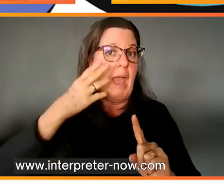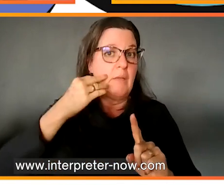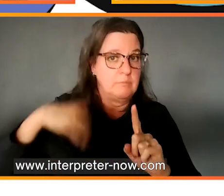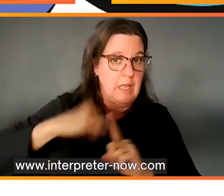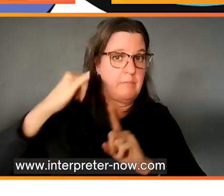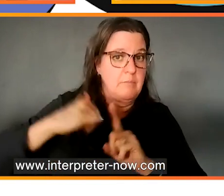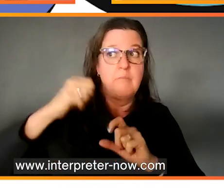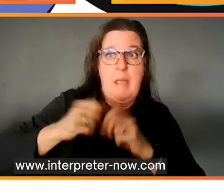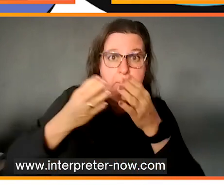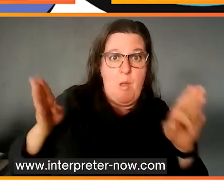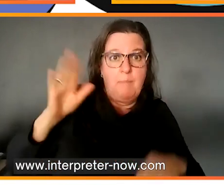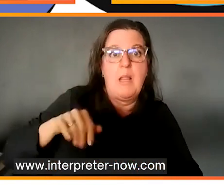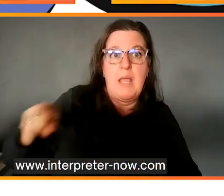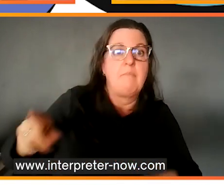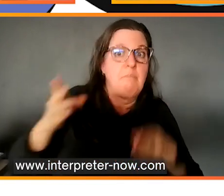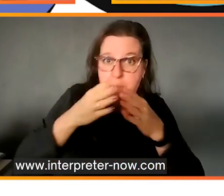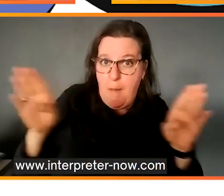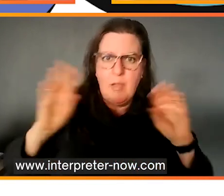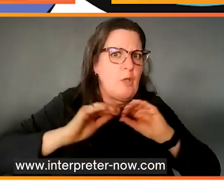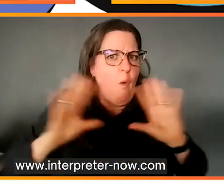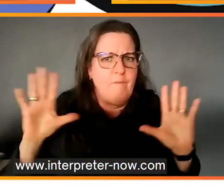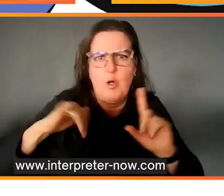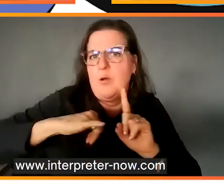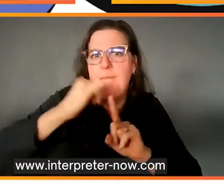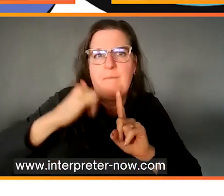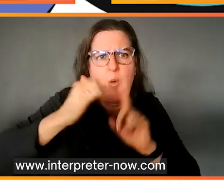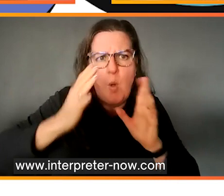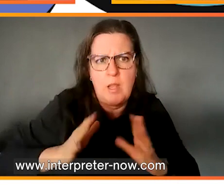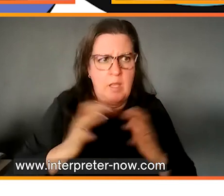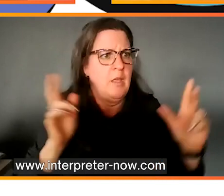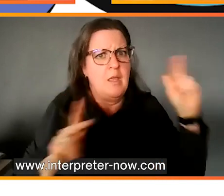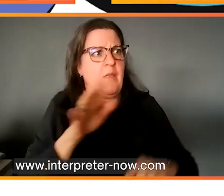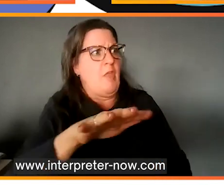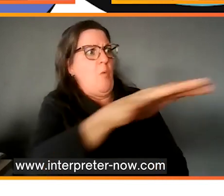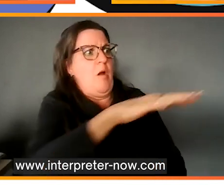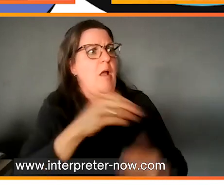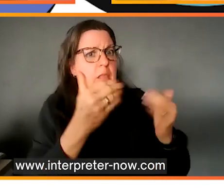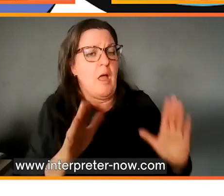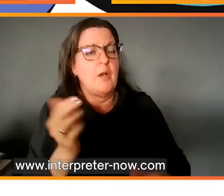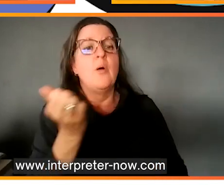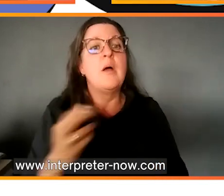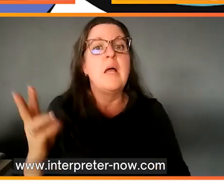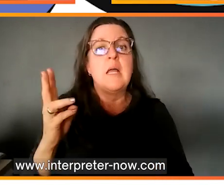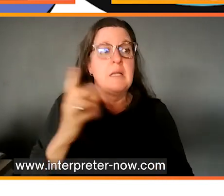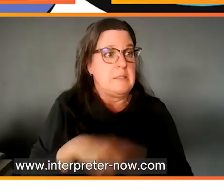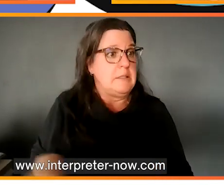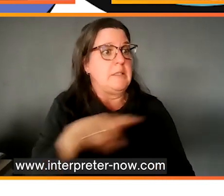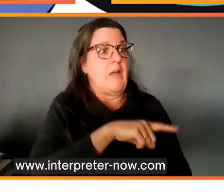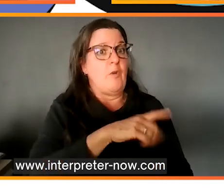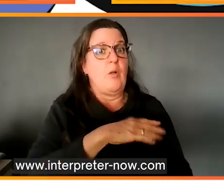public by that public overt bully, there were a lot of people in the room, and there were several who were my same